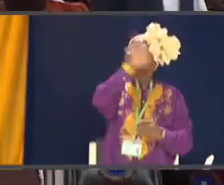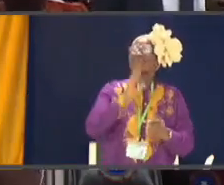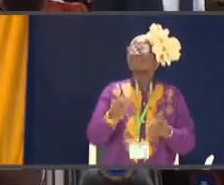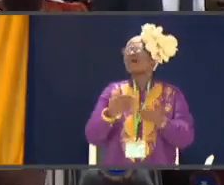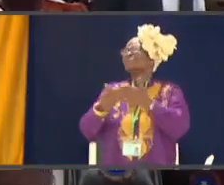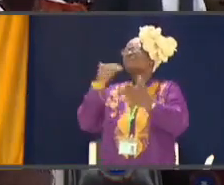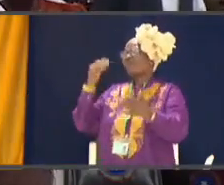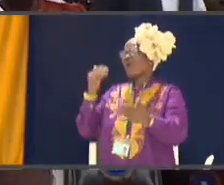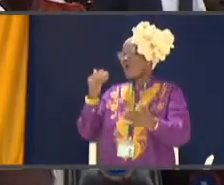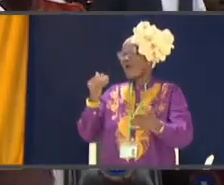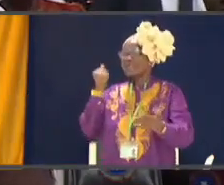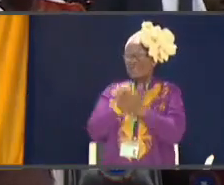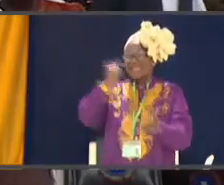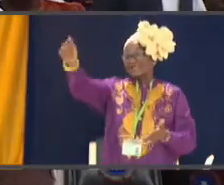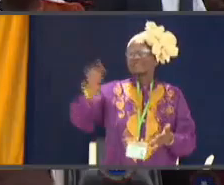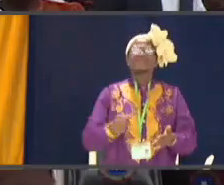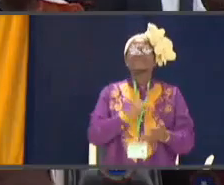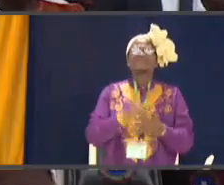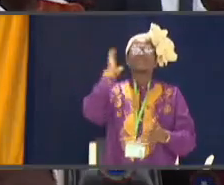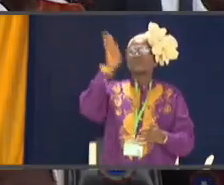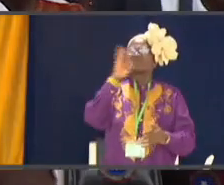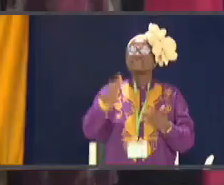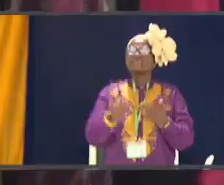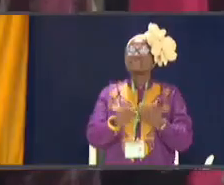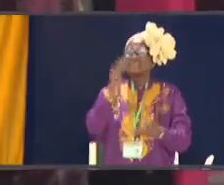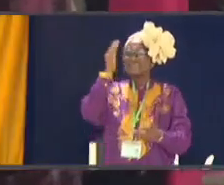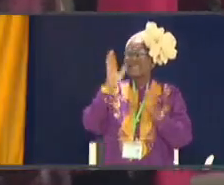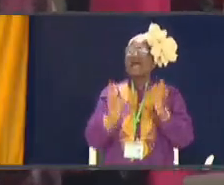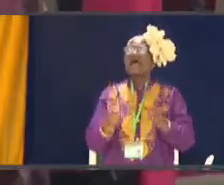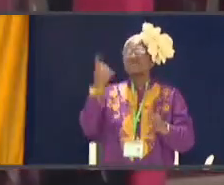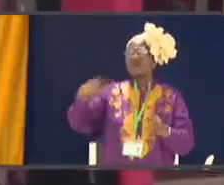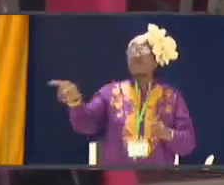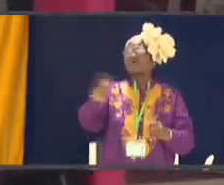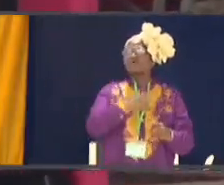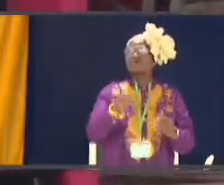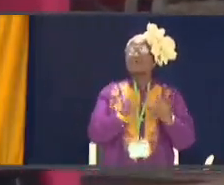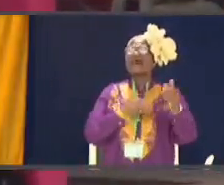It will be easier for you than ever before to serve God.